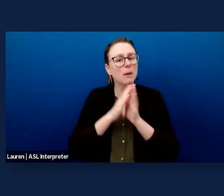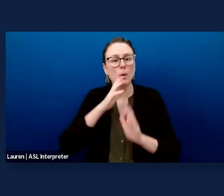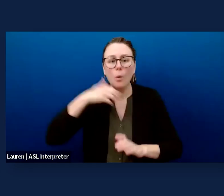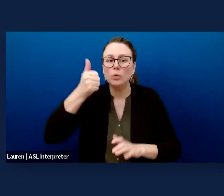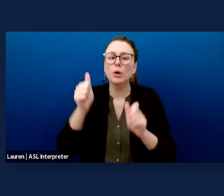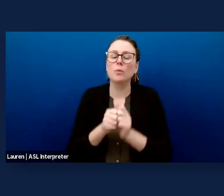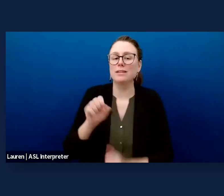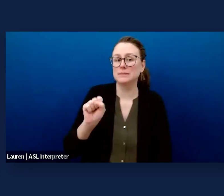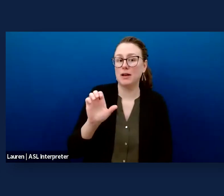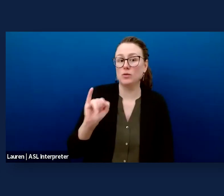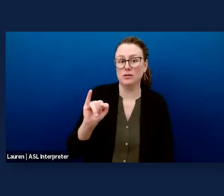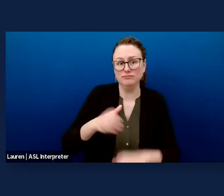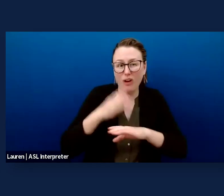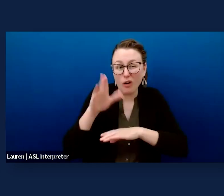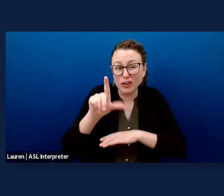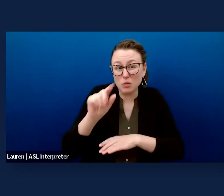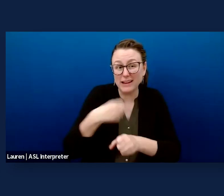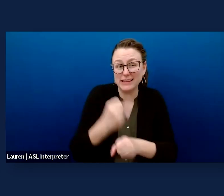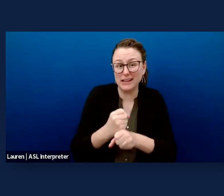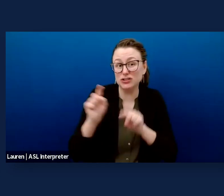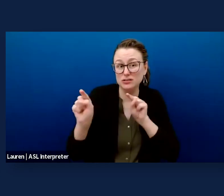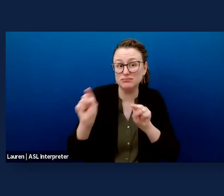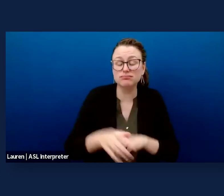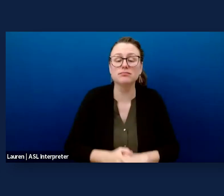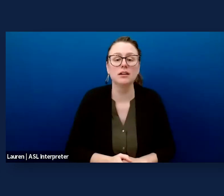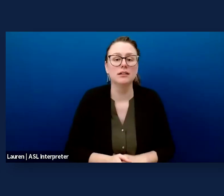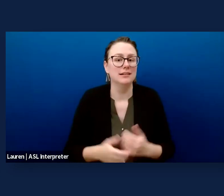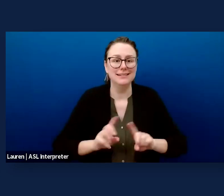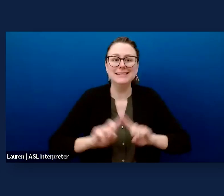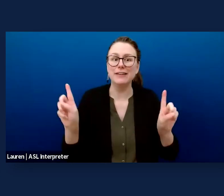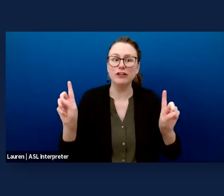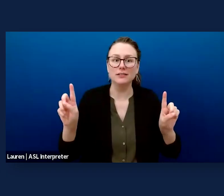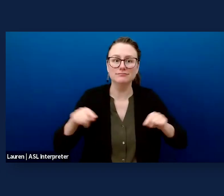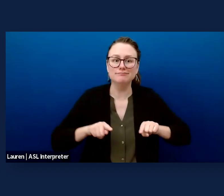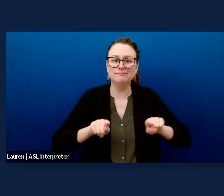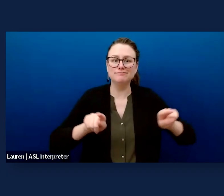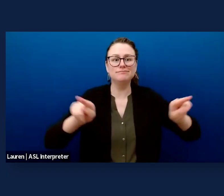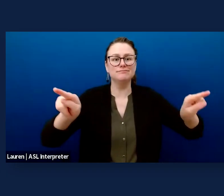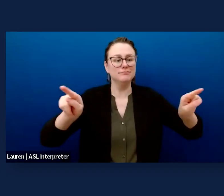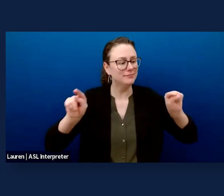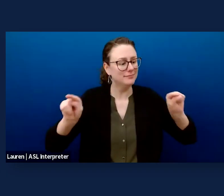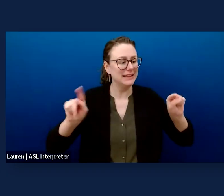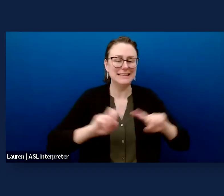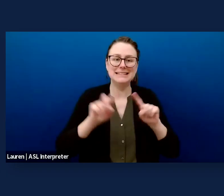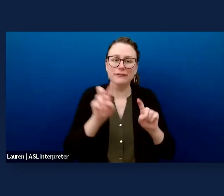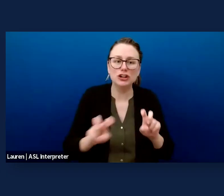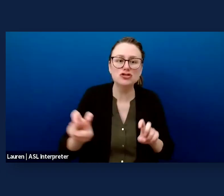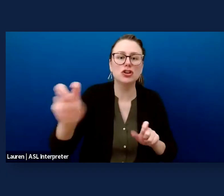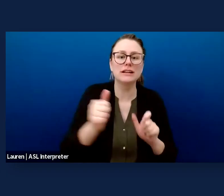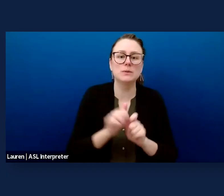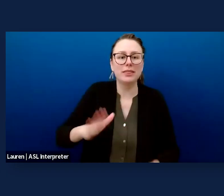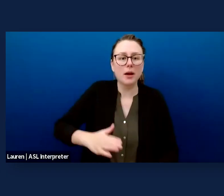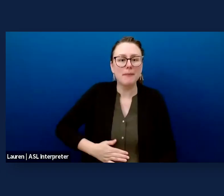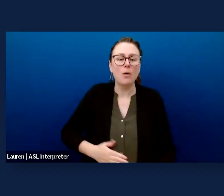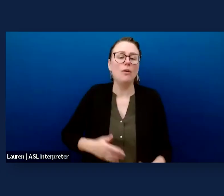injury for over 20 years, who have gotten to different points with their bowel management program,